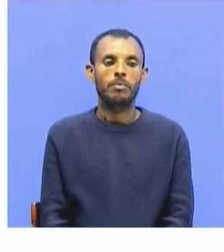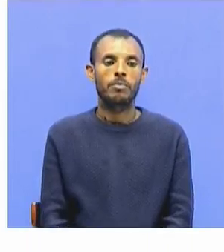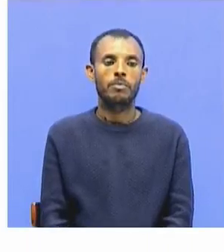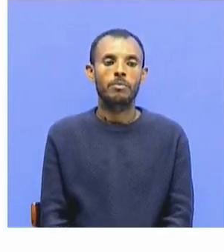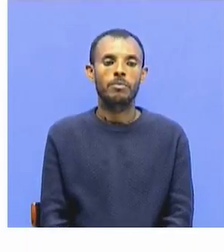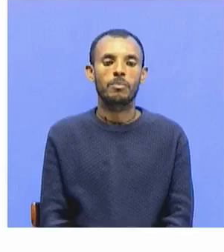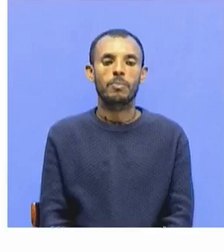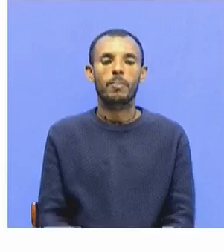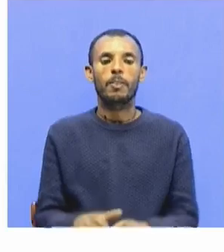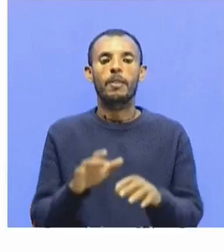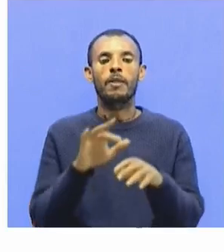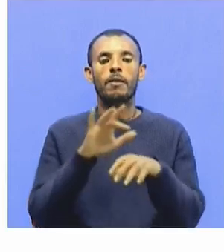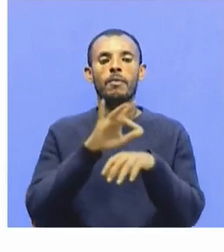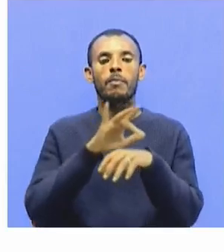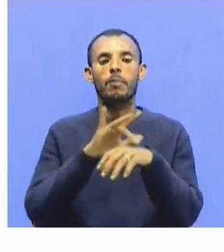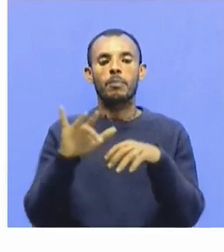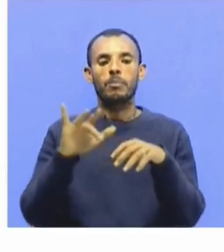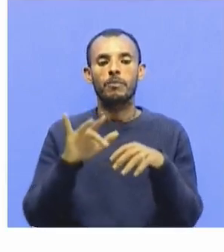the blank